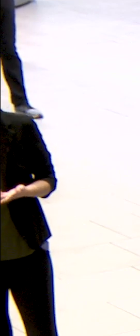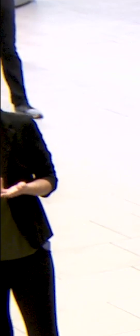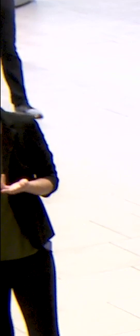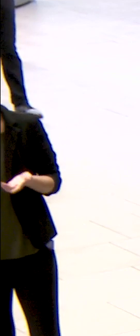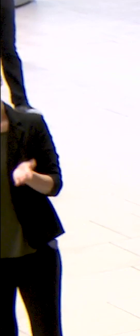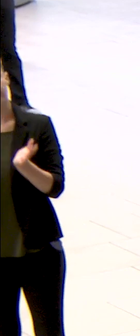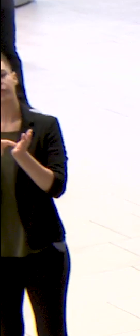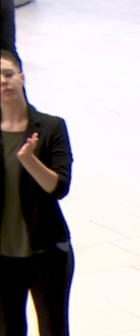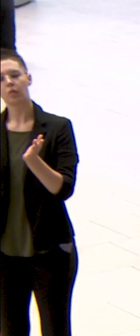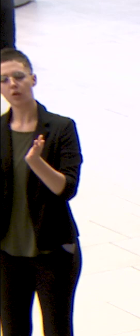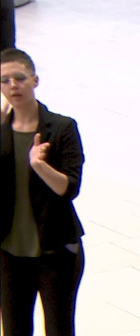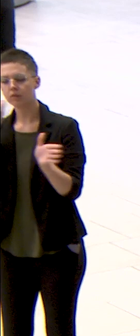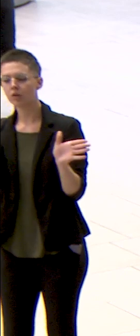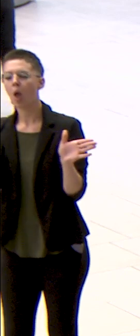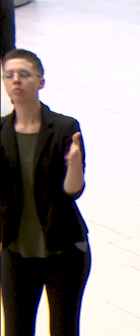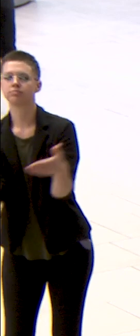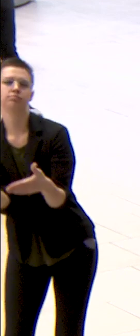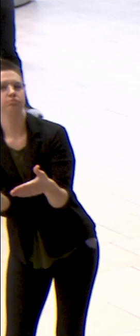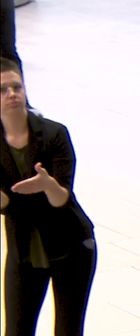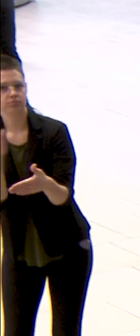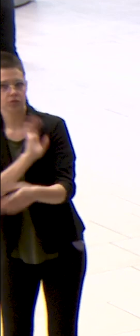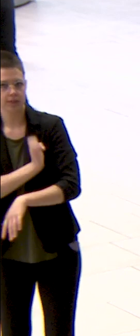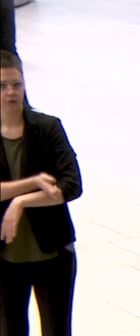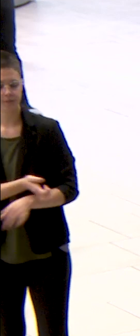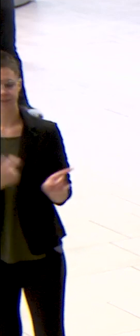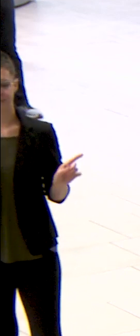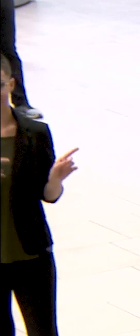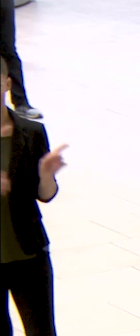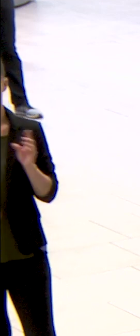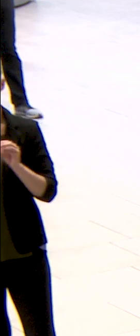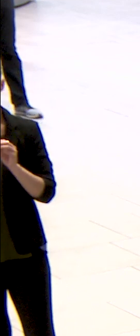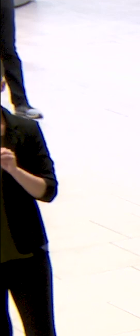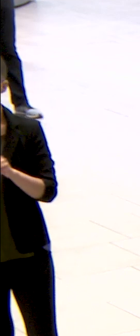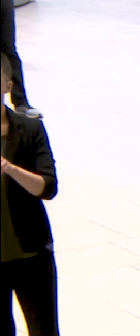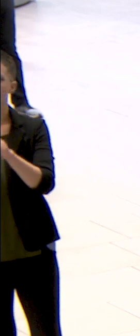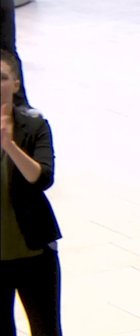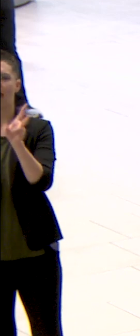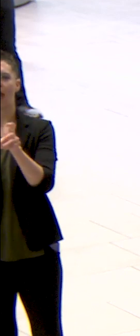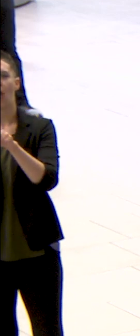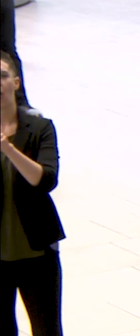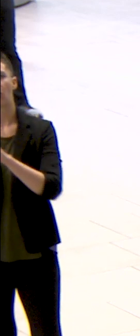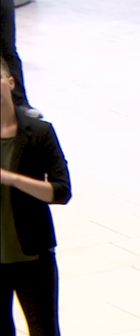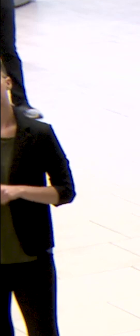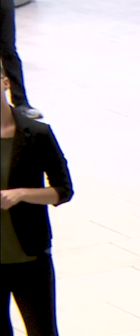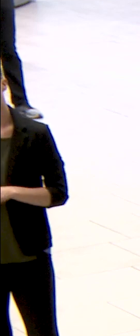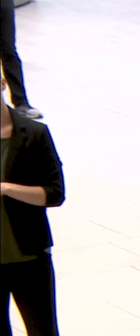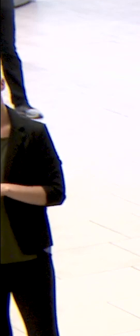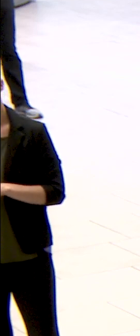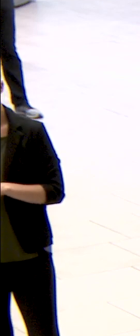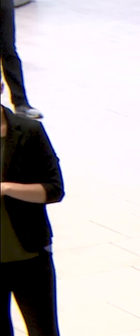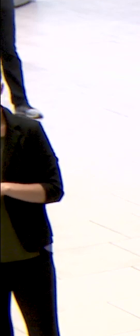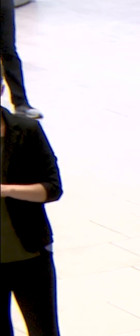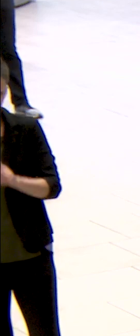need to focus your energies. So I've got one. Don't be a culture vulture. That's the key. I mean, that's a good one.